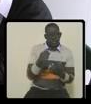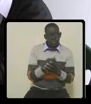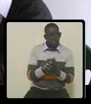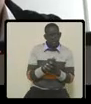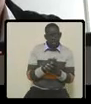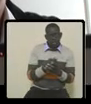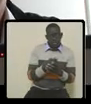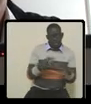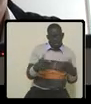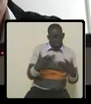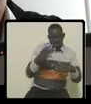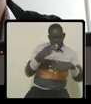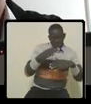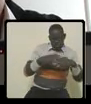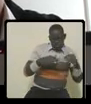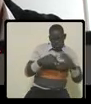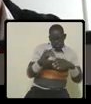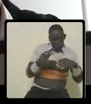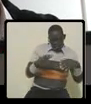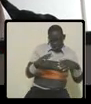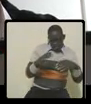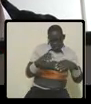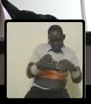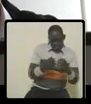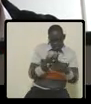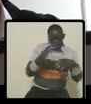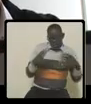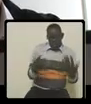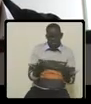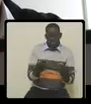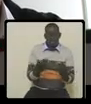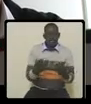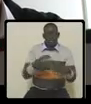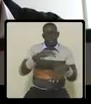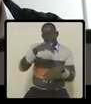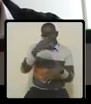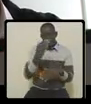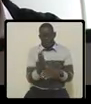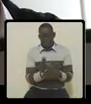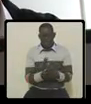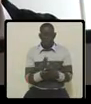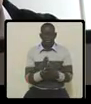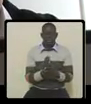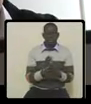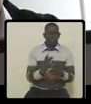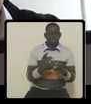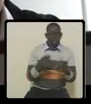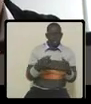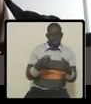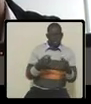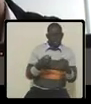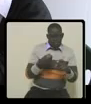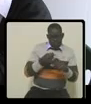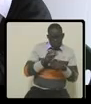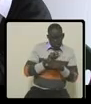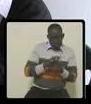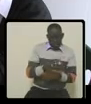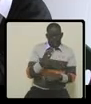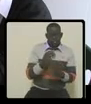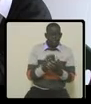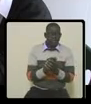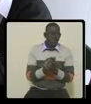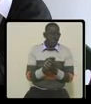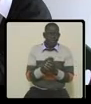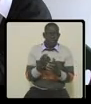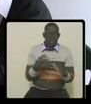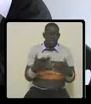folded? Folding occurs when sedimentary rock layers are bent and folded under tension exerted on them. And